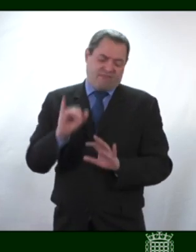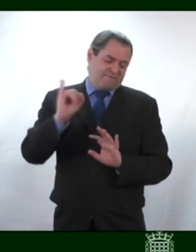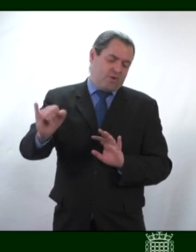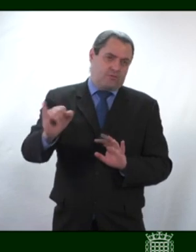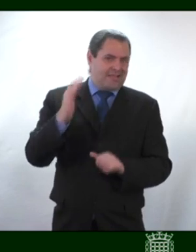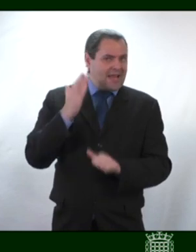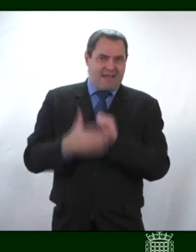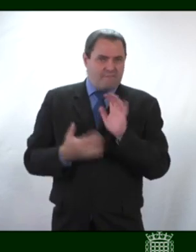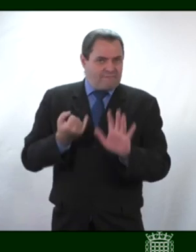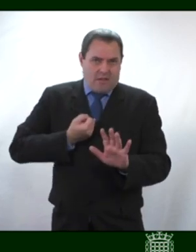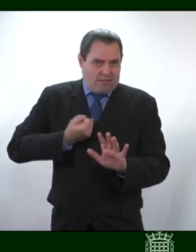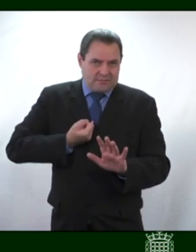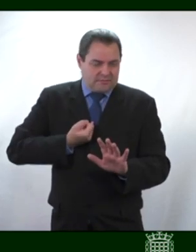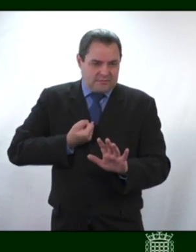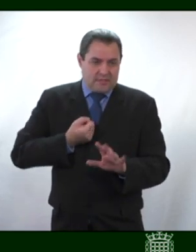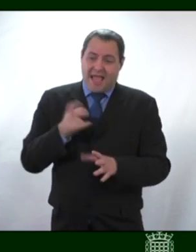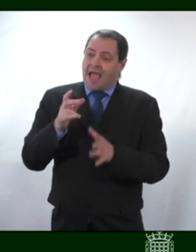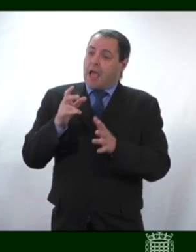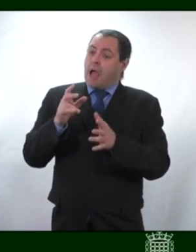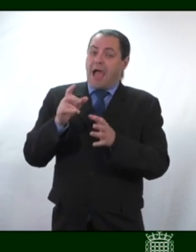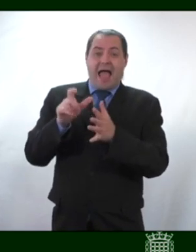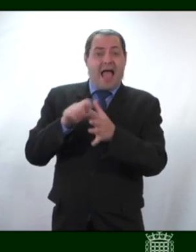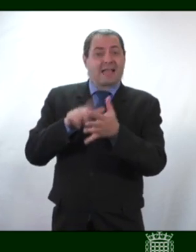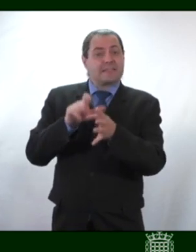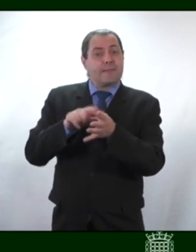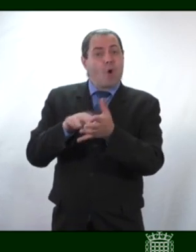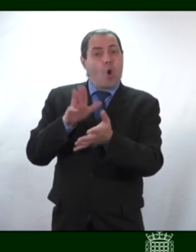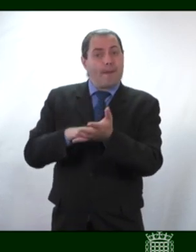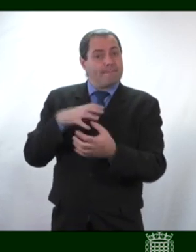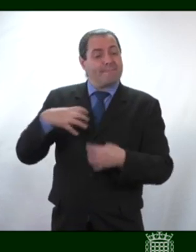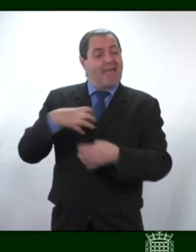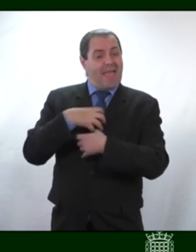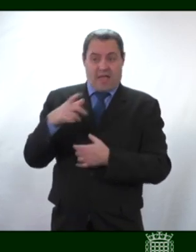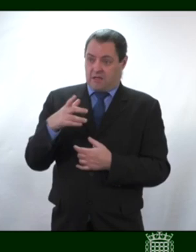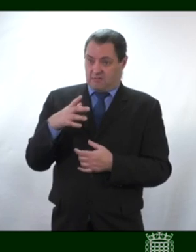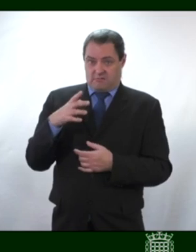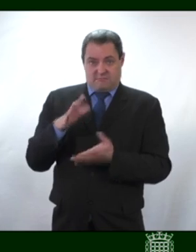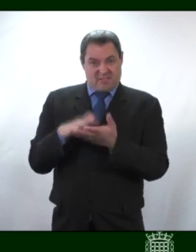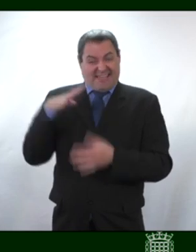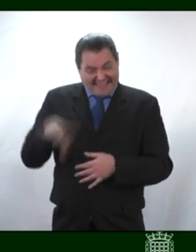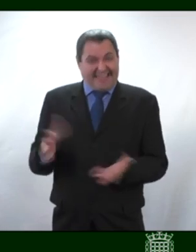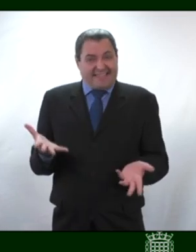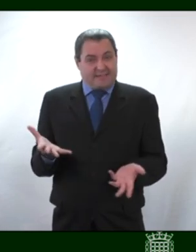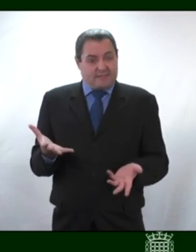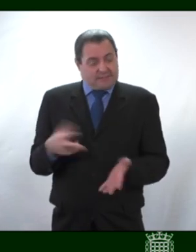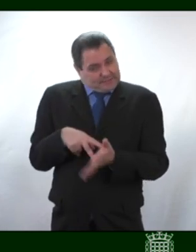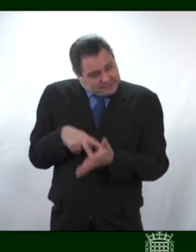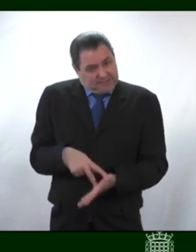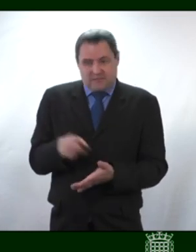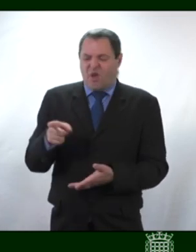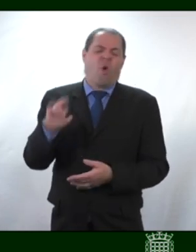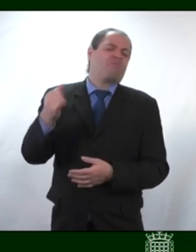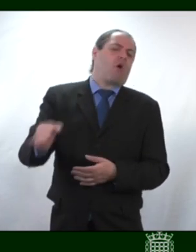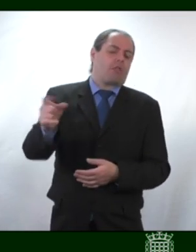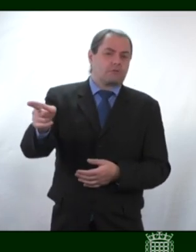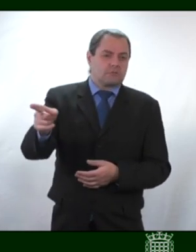Andy Burnham's fault for simply standing up for what Greater Manchester needs, not what we want, what we need. Now, maybe I'm also